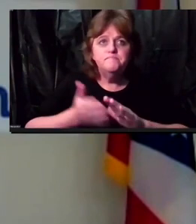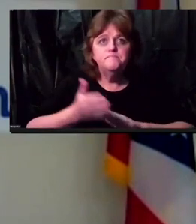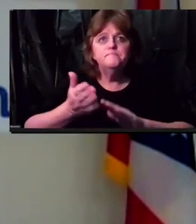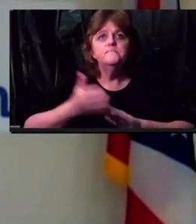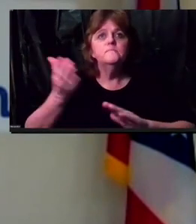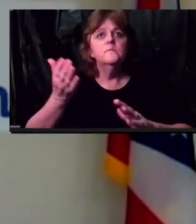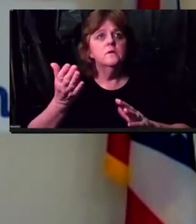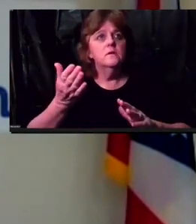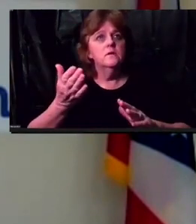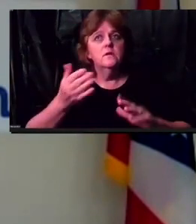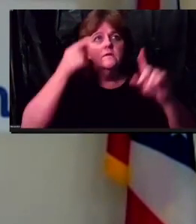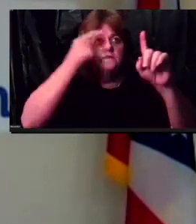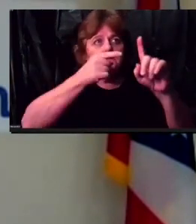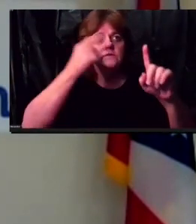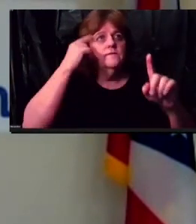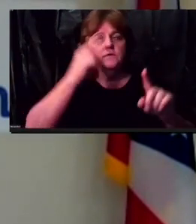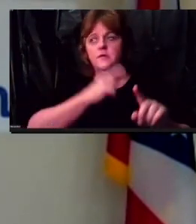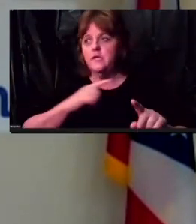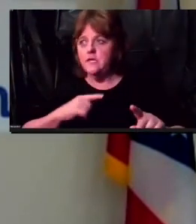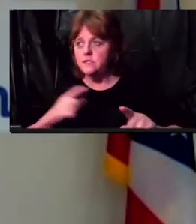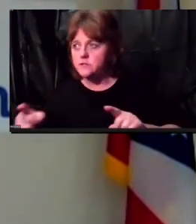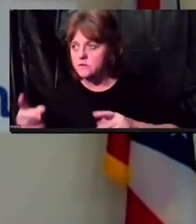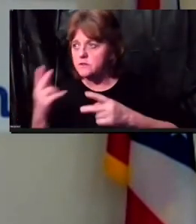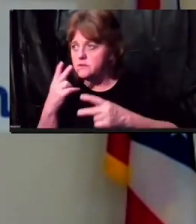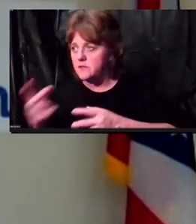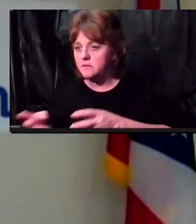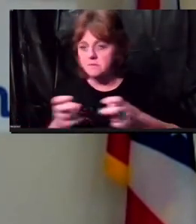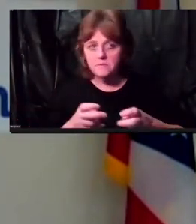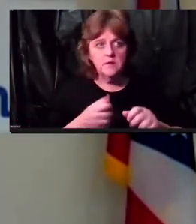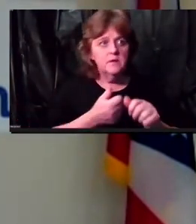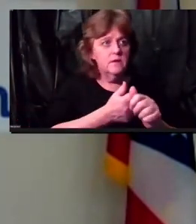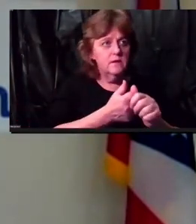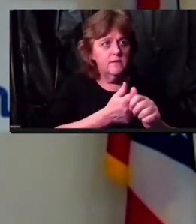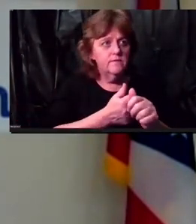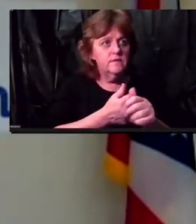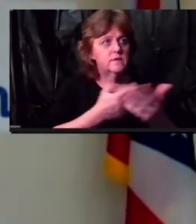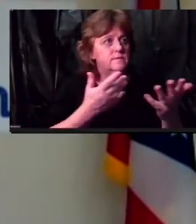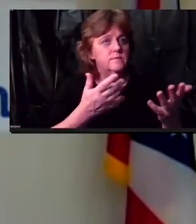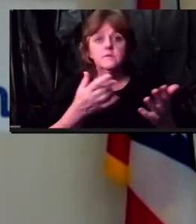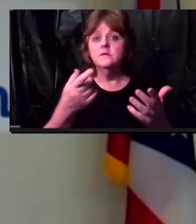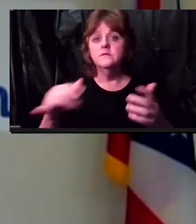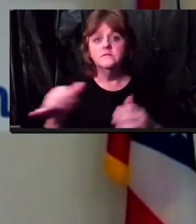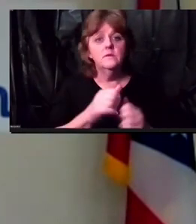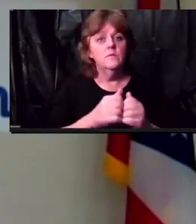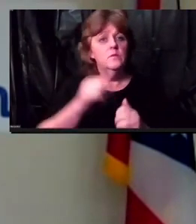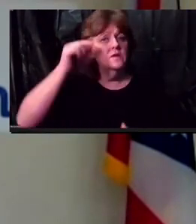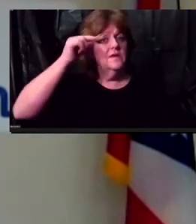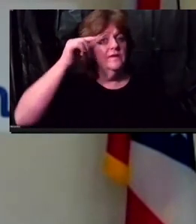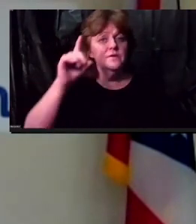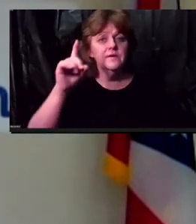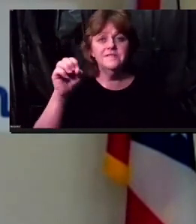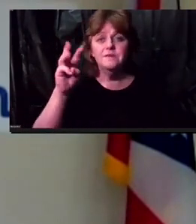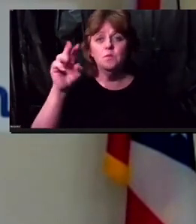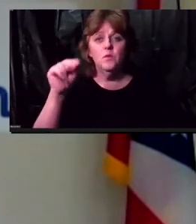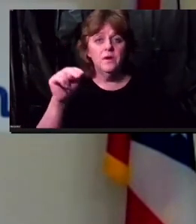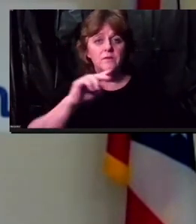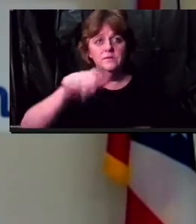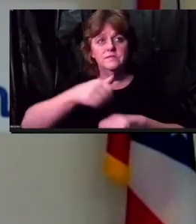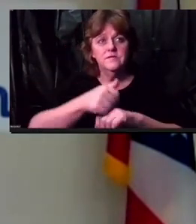vision and the goals of the legislation, the council, and this is what Governor DeWine is also trying to do here with the curfew: